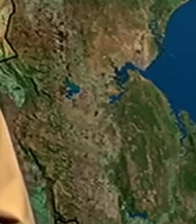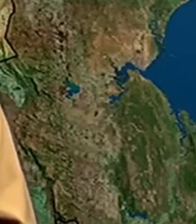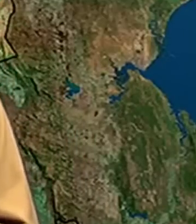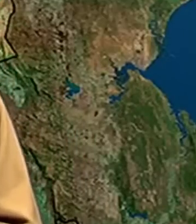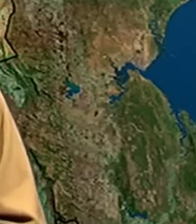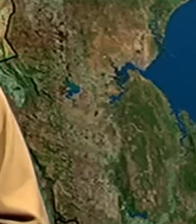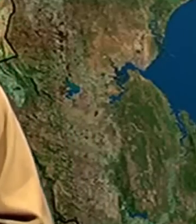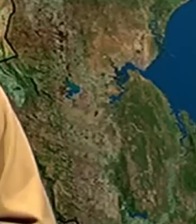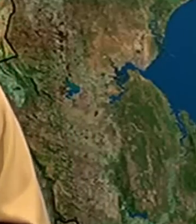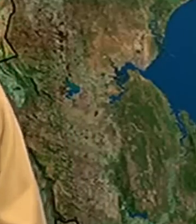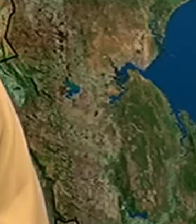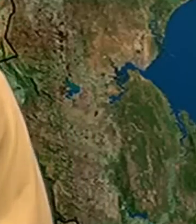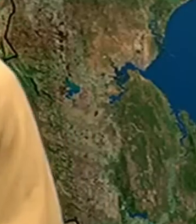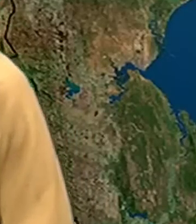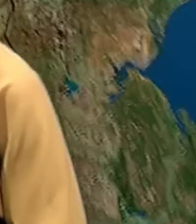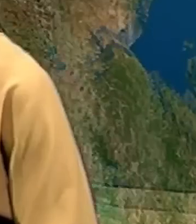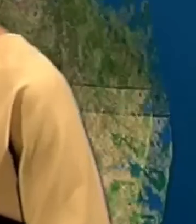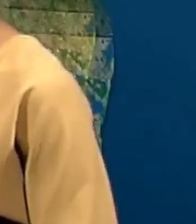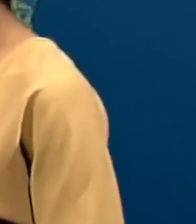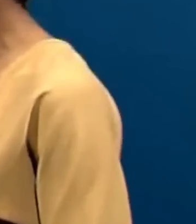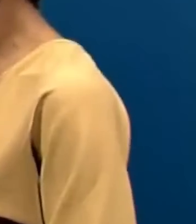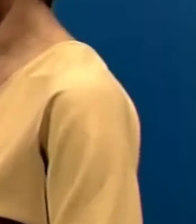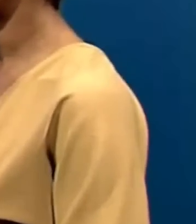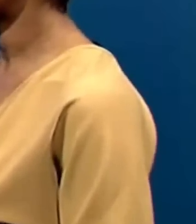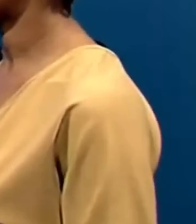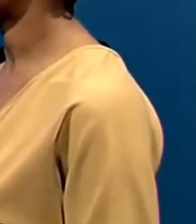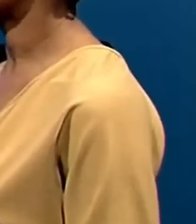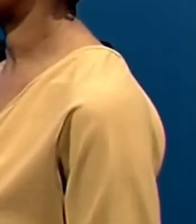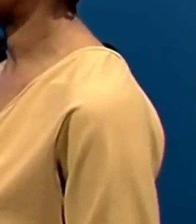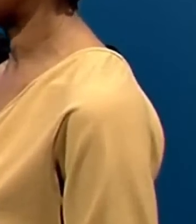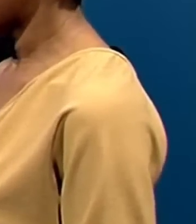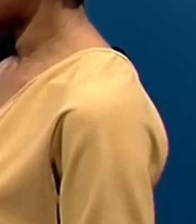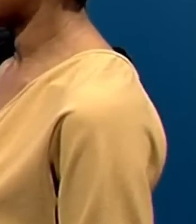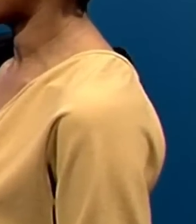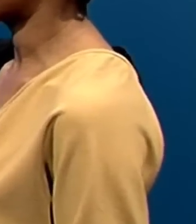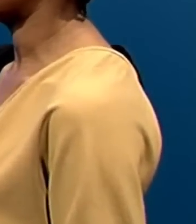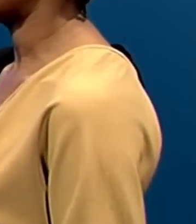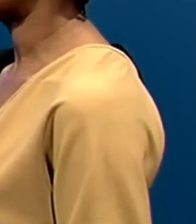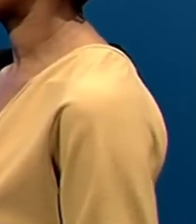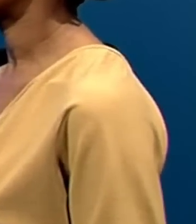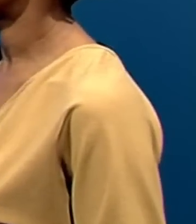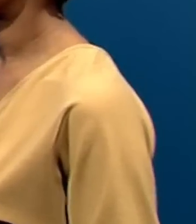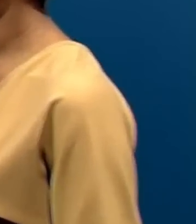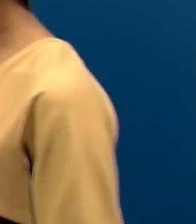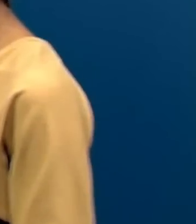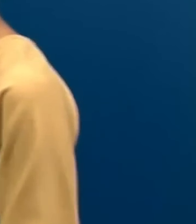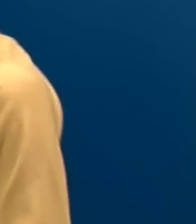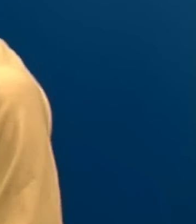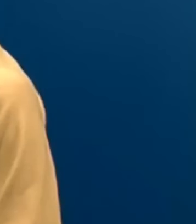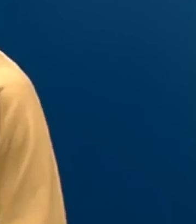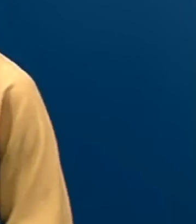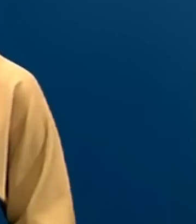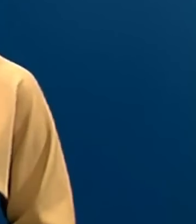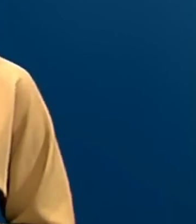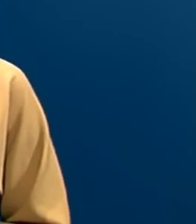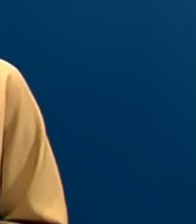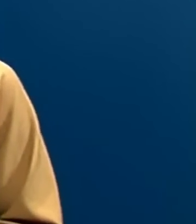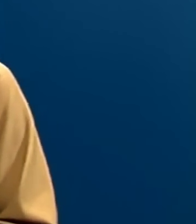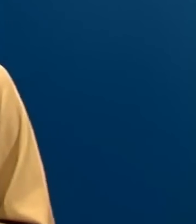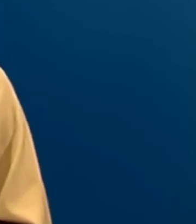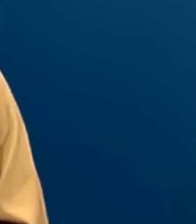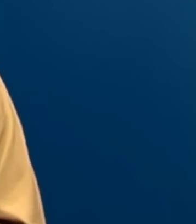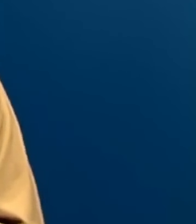di le 10 go ya go di le 23 province ya KwaZulu Natal le teng go tla nna le tlhabo letsatsi Pietermaritzburg ka digata di le 10 go ya